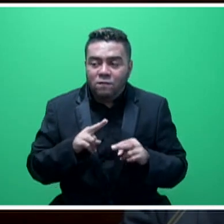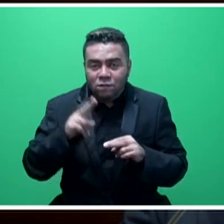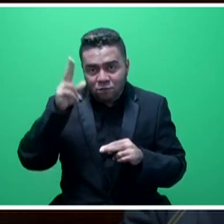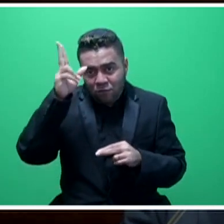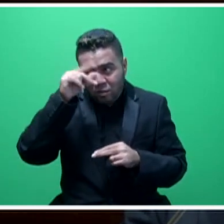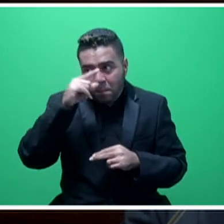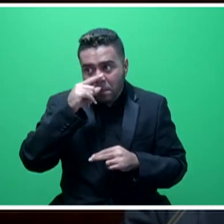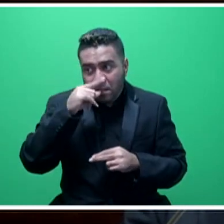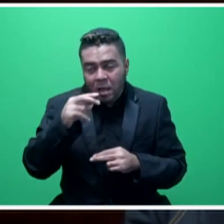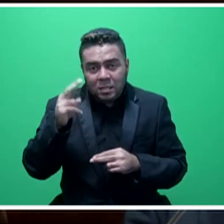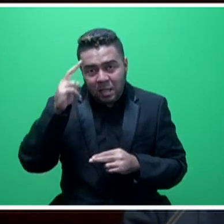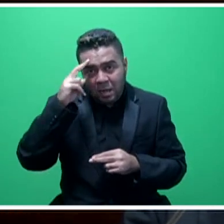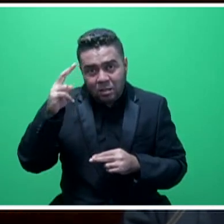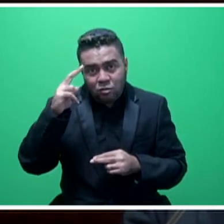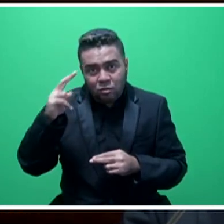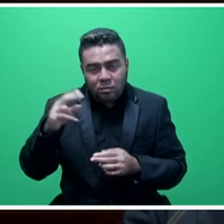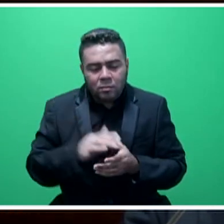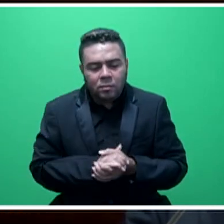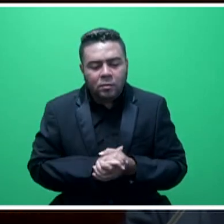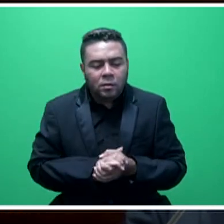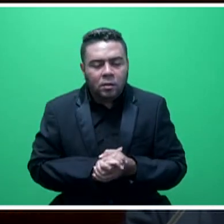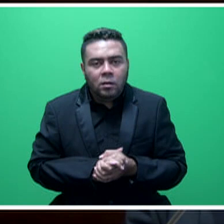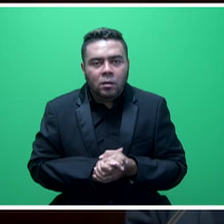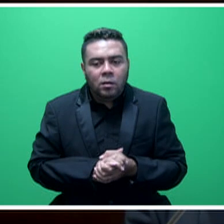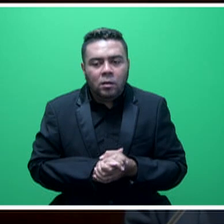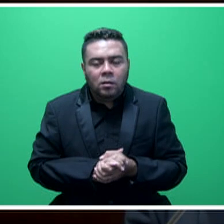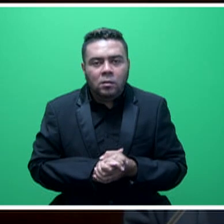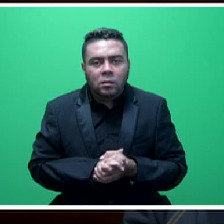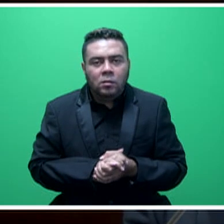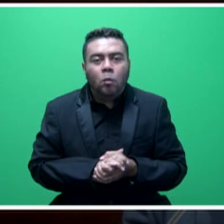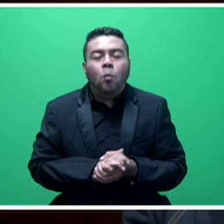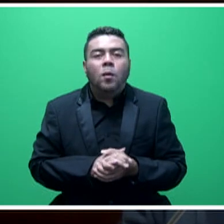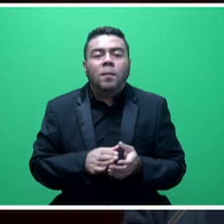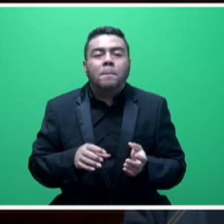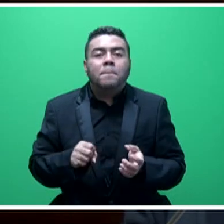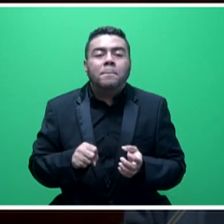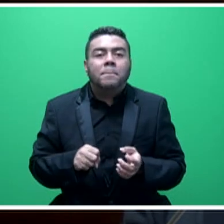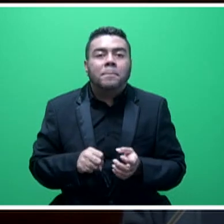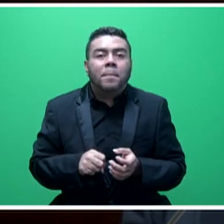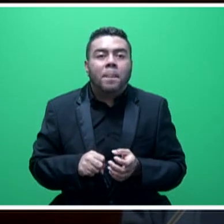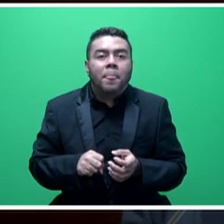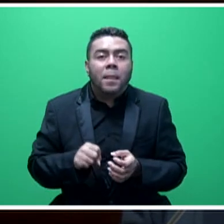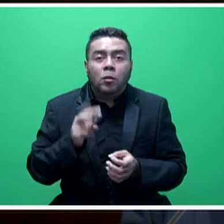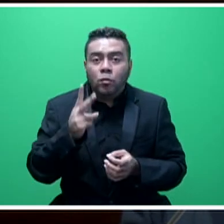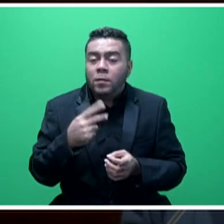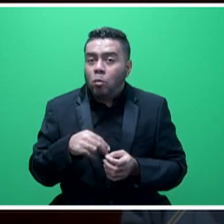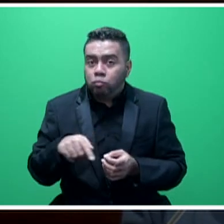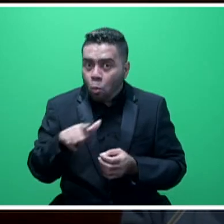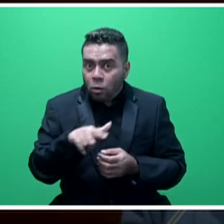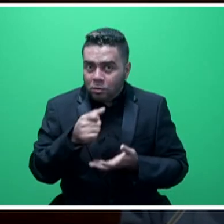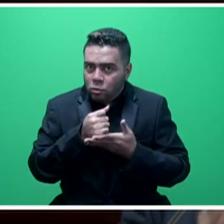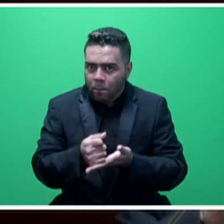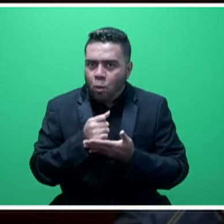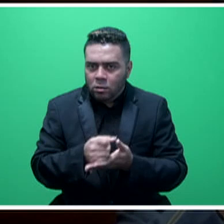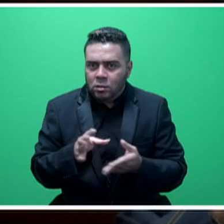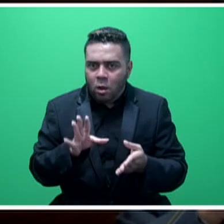Speaker. Whilst the borders remain closed, we have focused on marketing domestic tourism through our Love Our Locals campaign as a starting